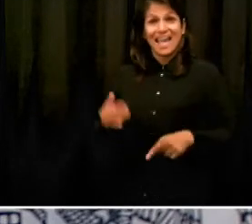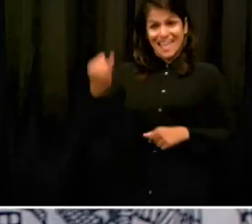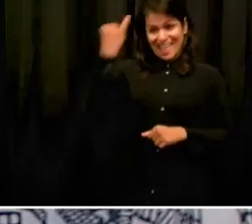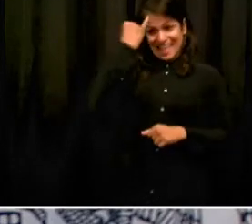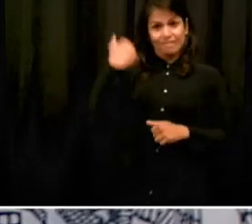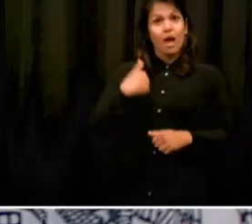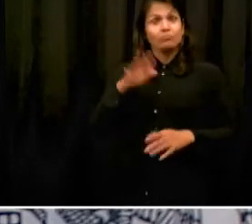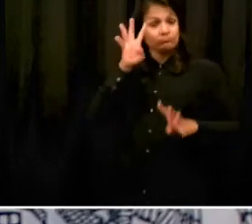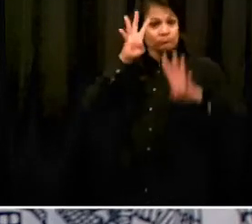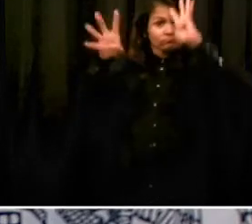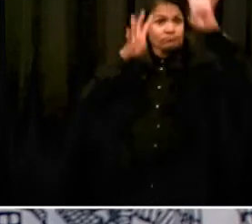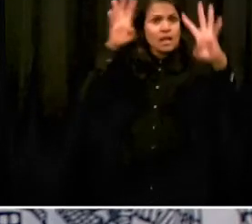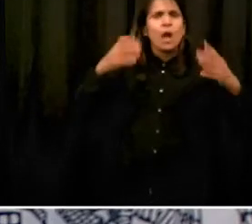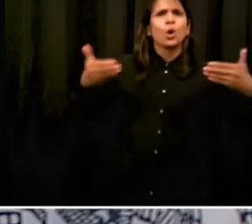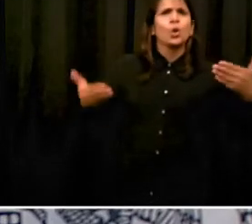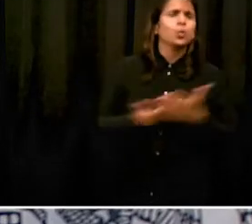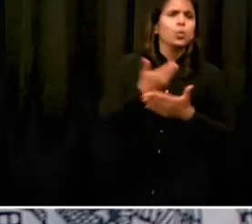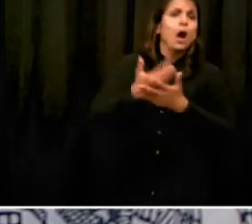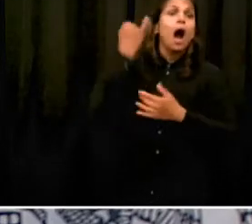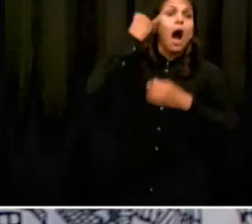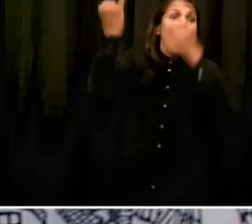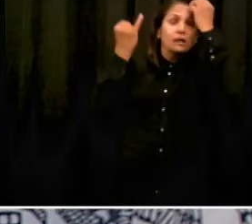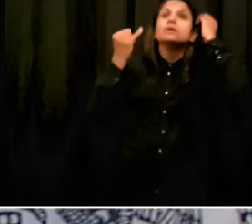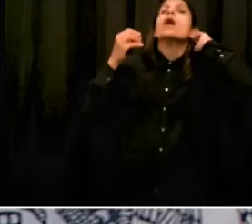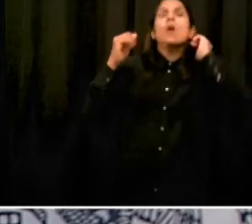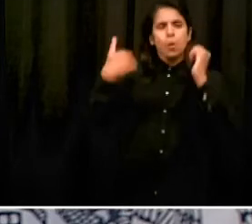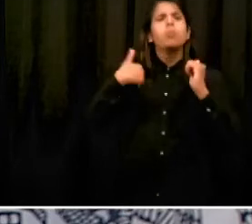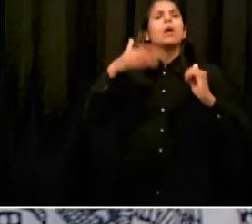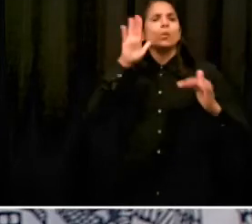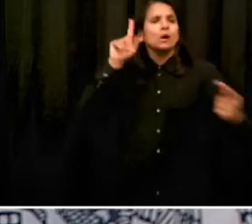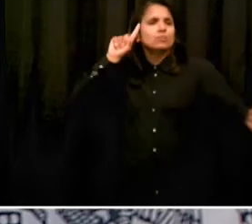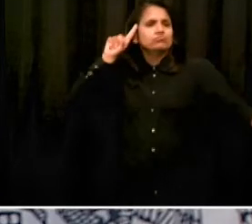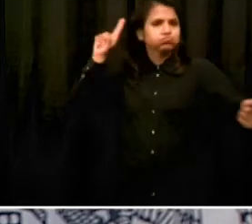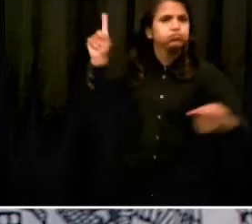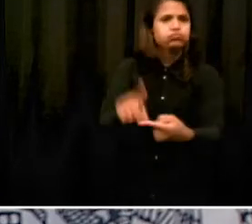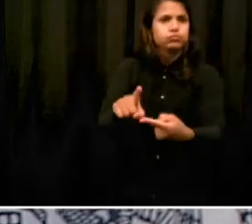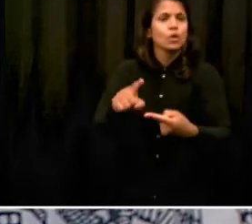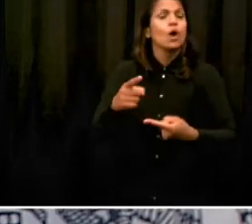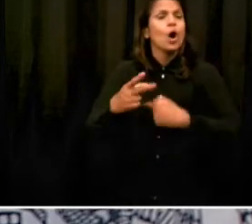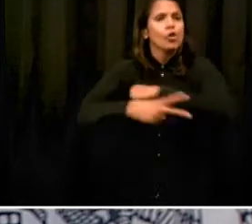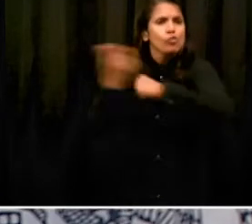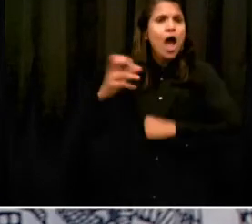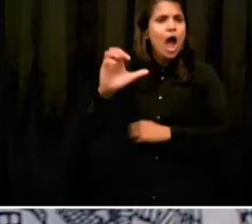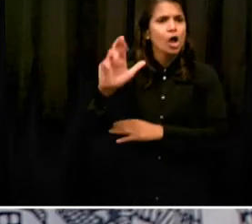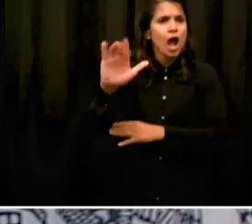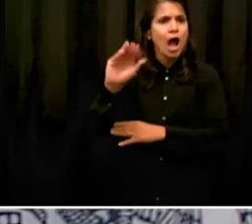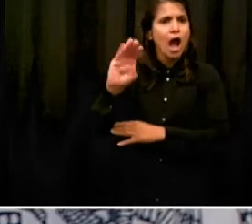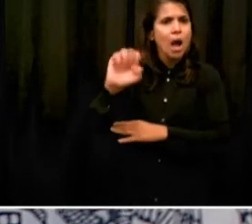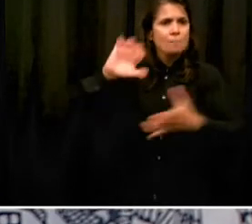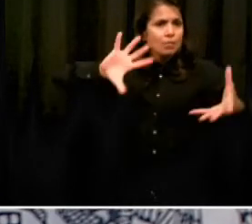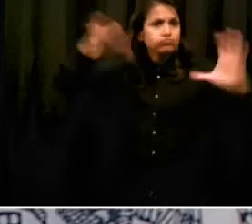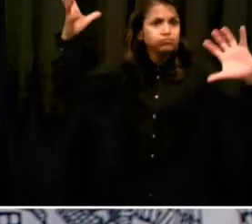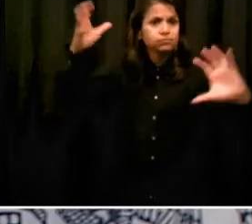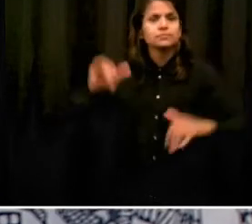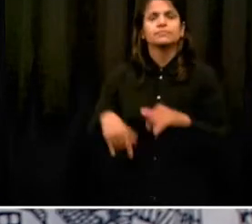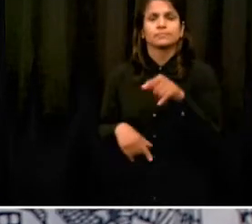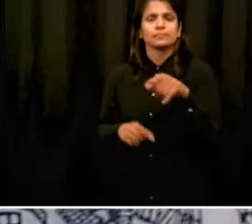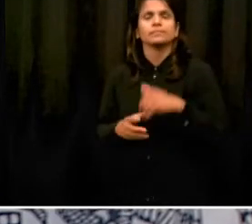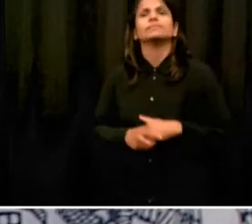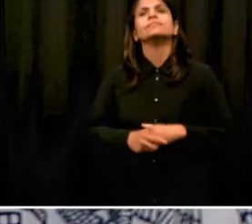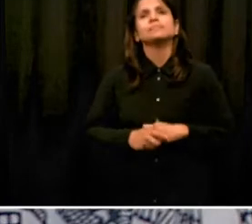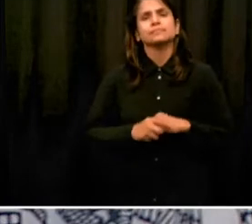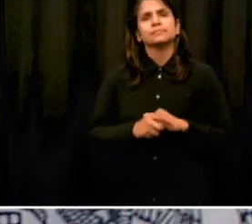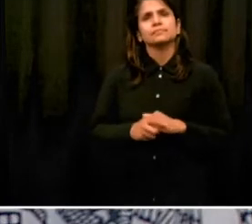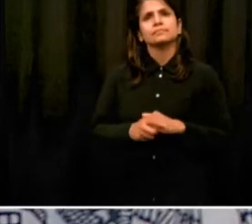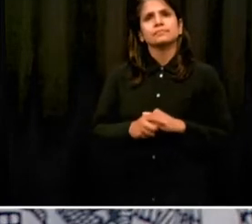profoundly. Go ahead, Todd. Okay, on another matter, I've spoken to a number of pub restaurant owners